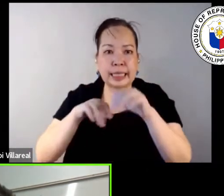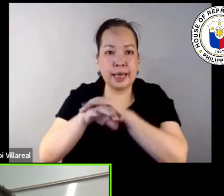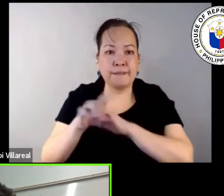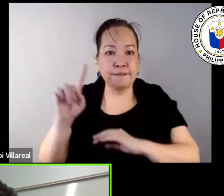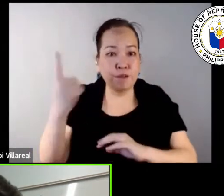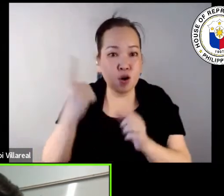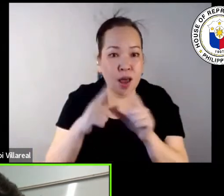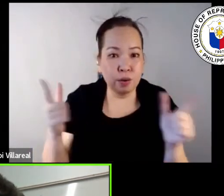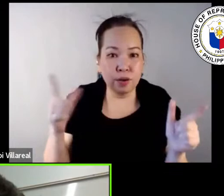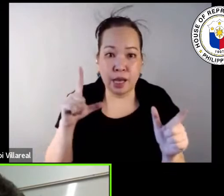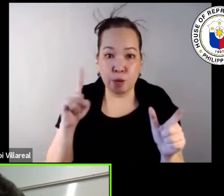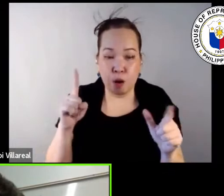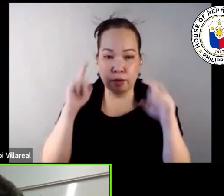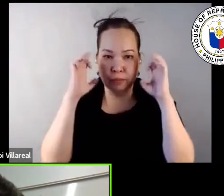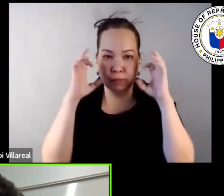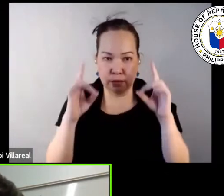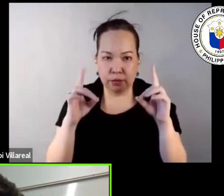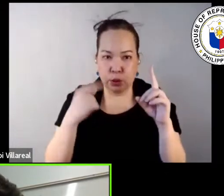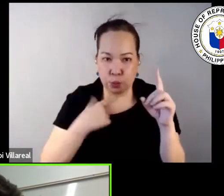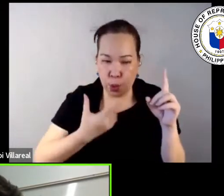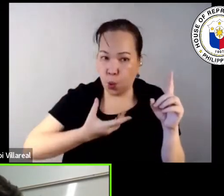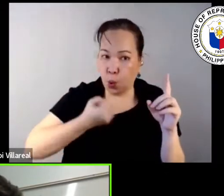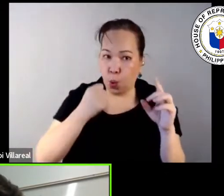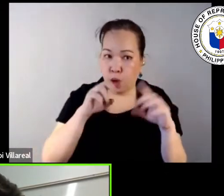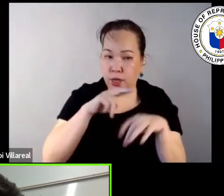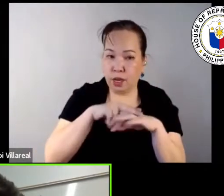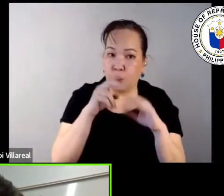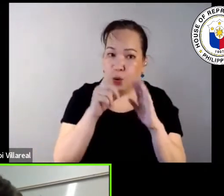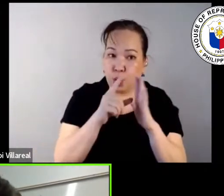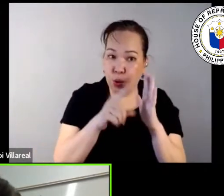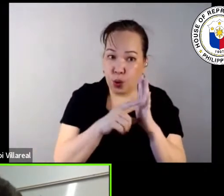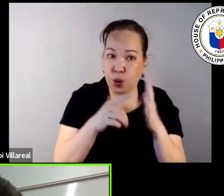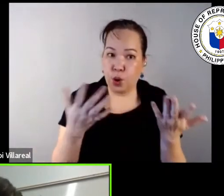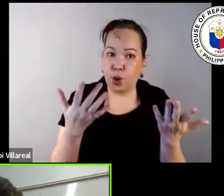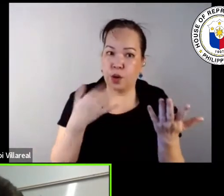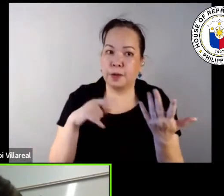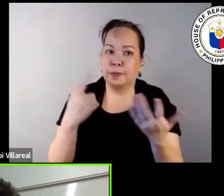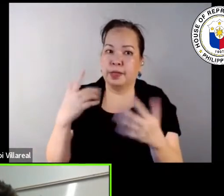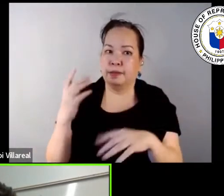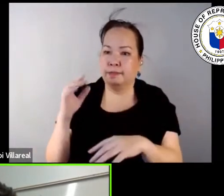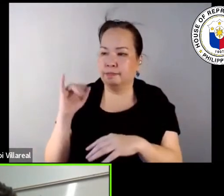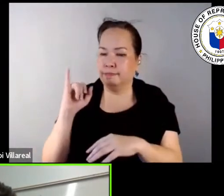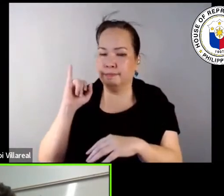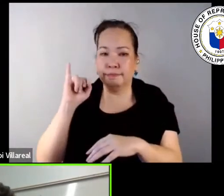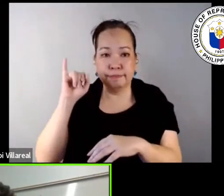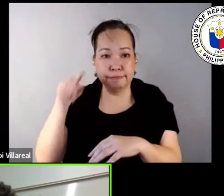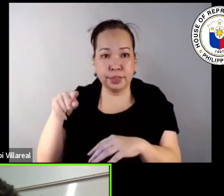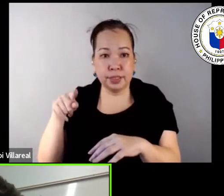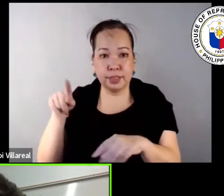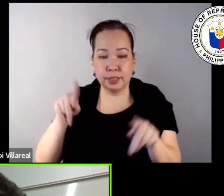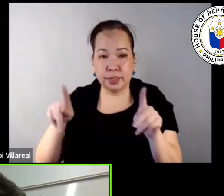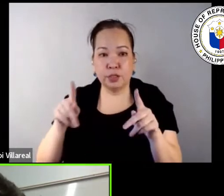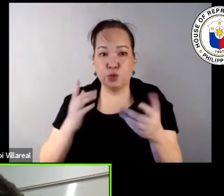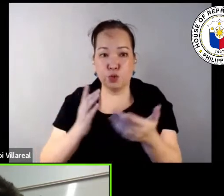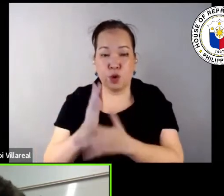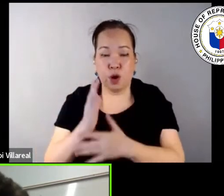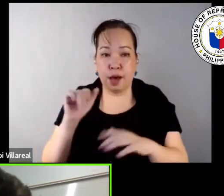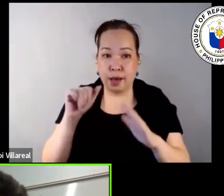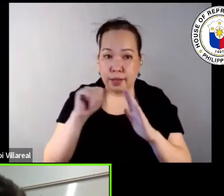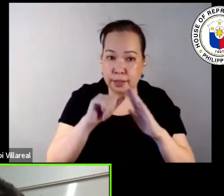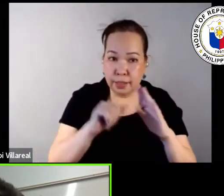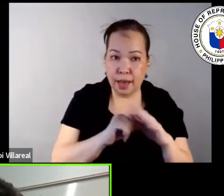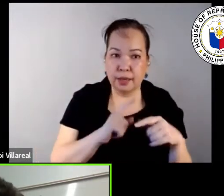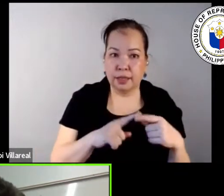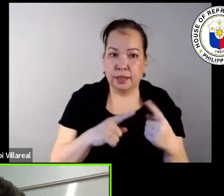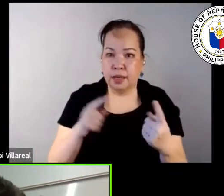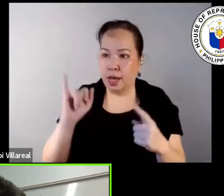education, including our own national laws like the Indigenous Peoples' Rights Act, which guarantees Indigenous peoples the right